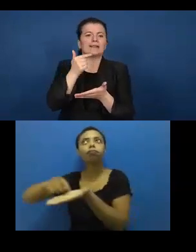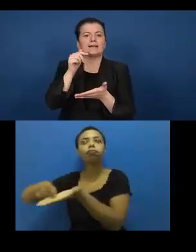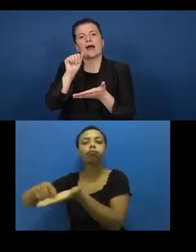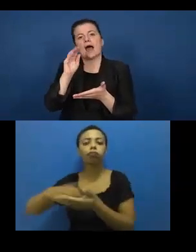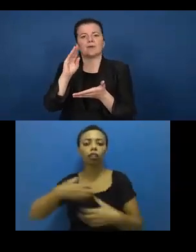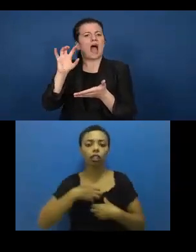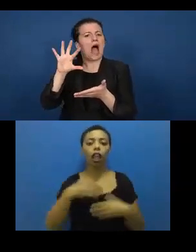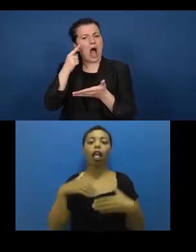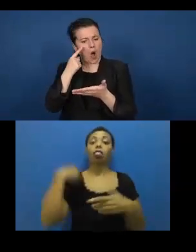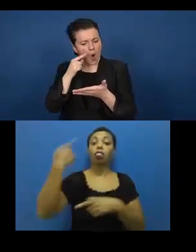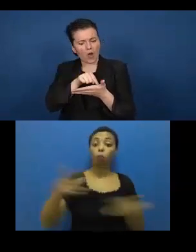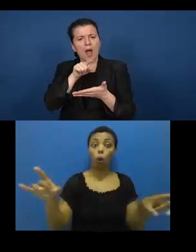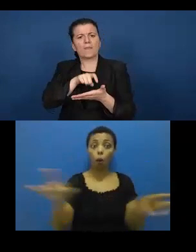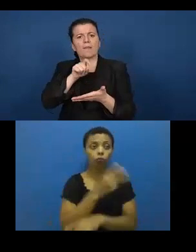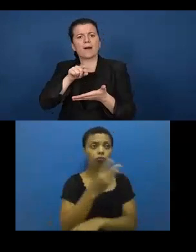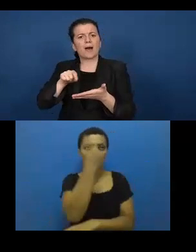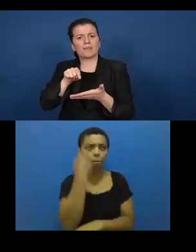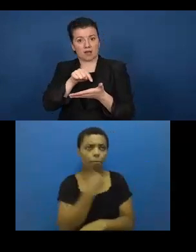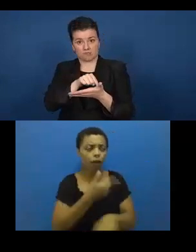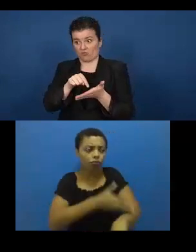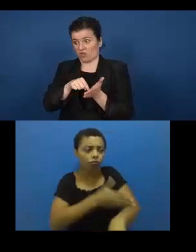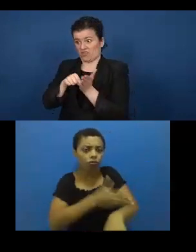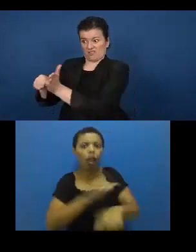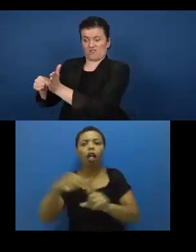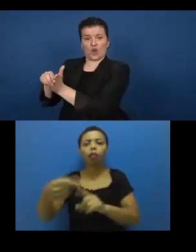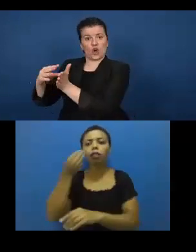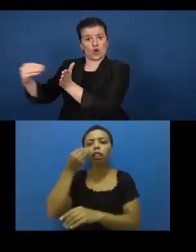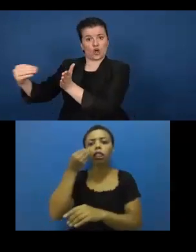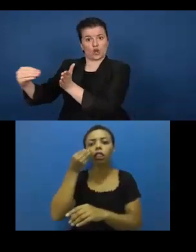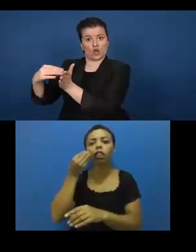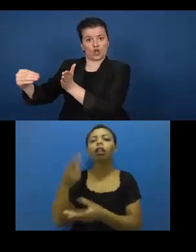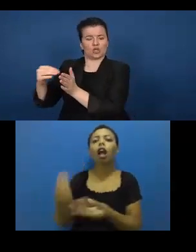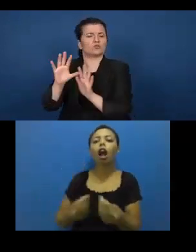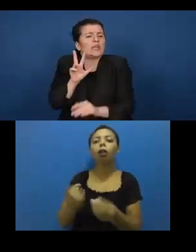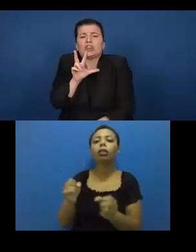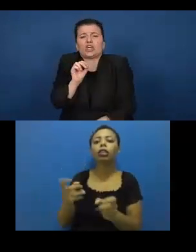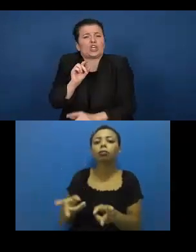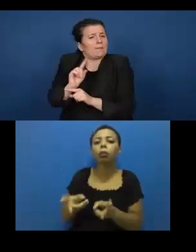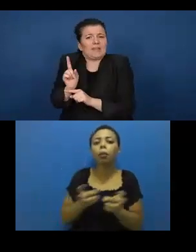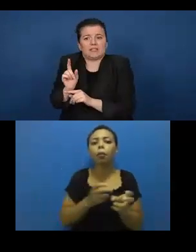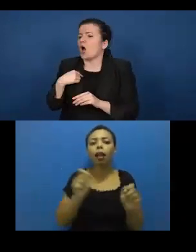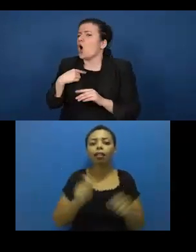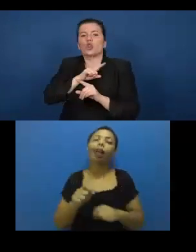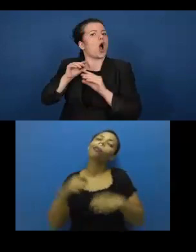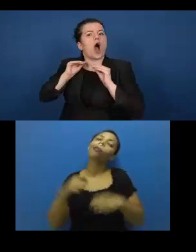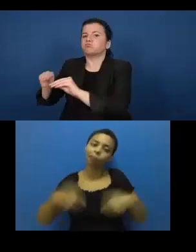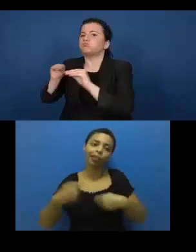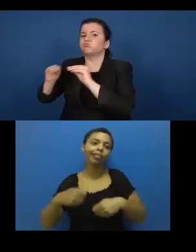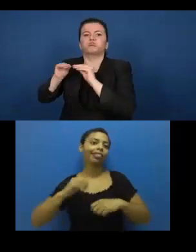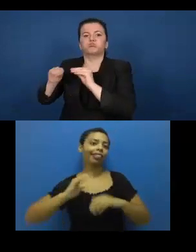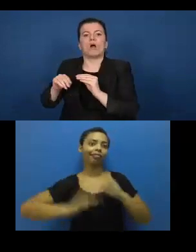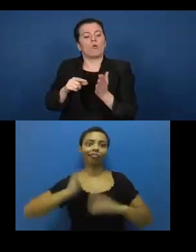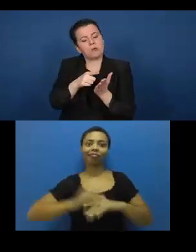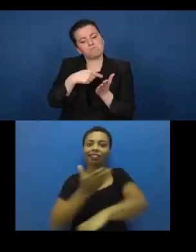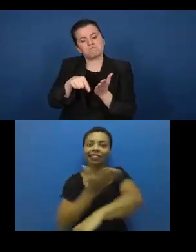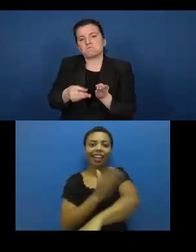and see how well, whether they were able to, without training ever with words, how well they were able to immediately